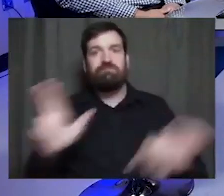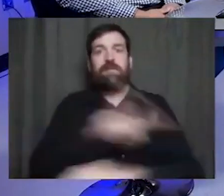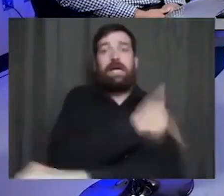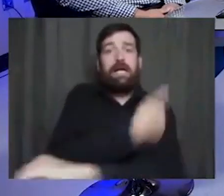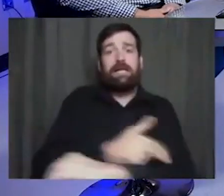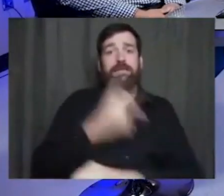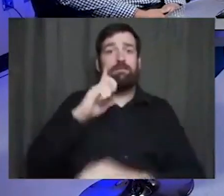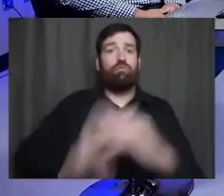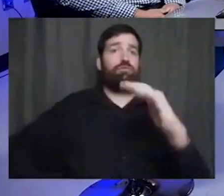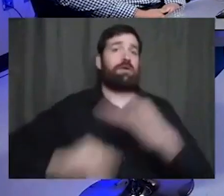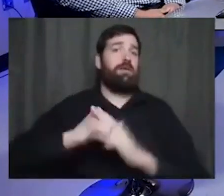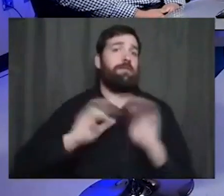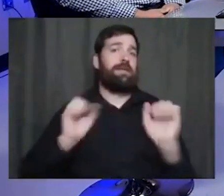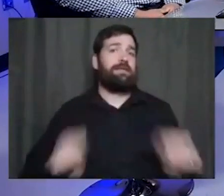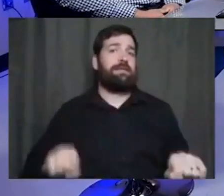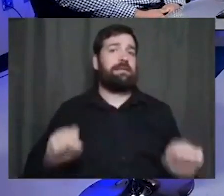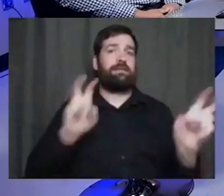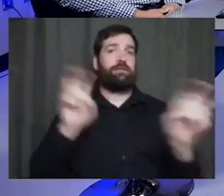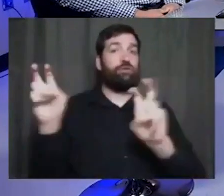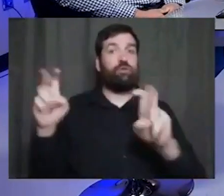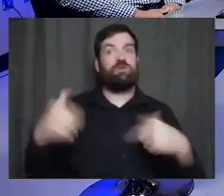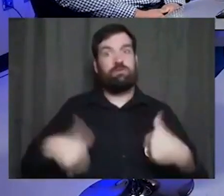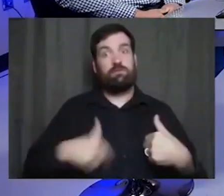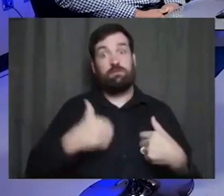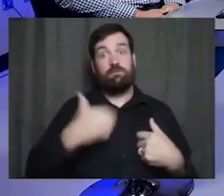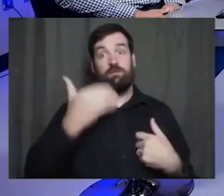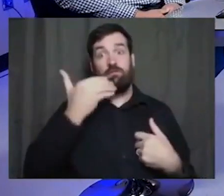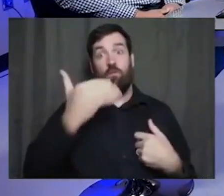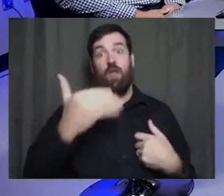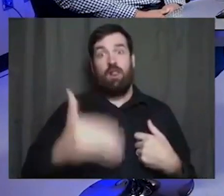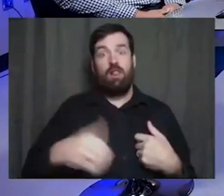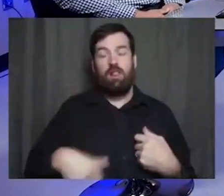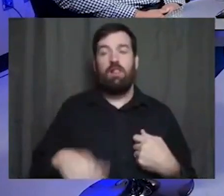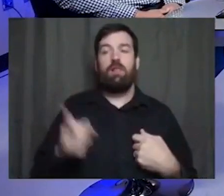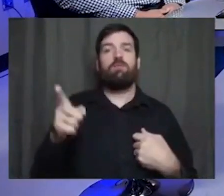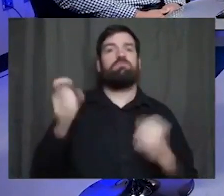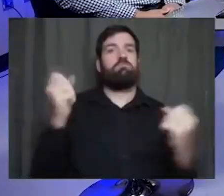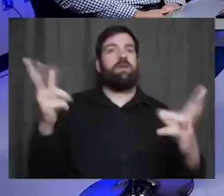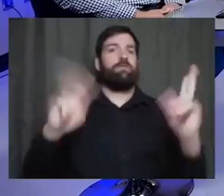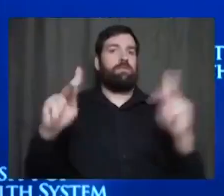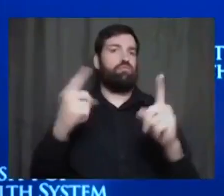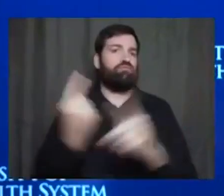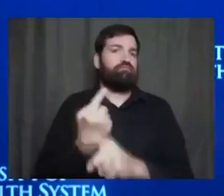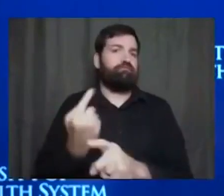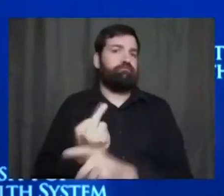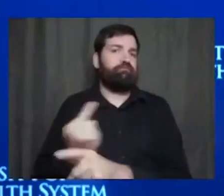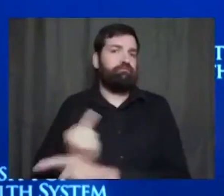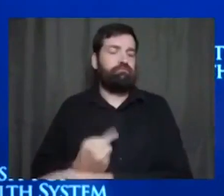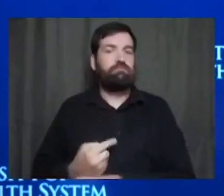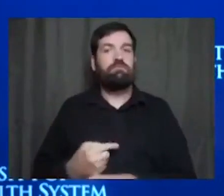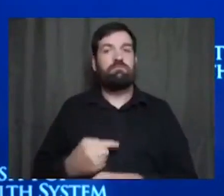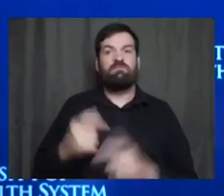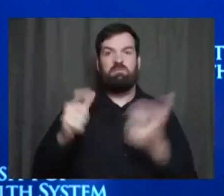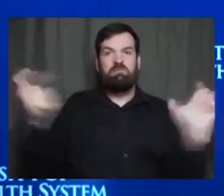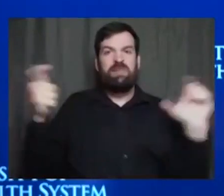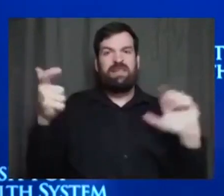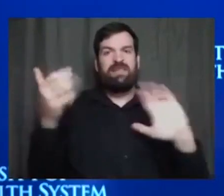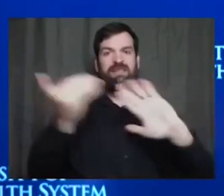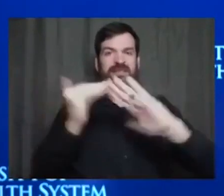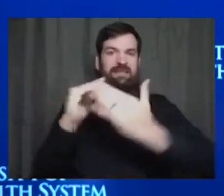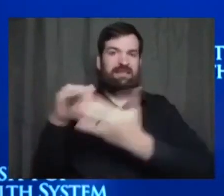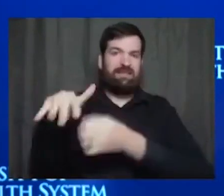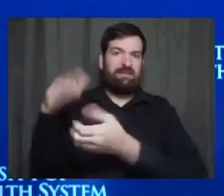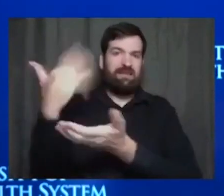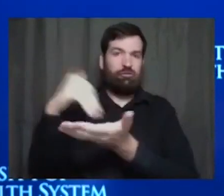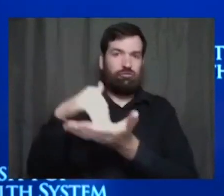have done very well. A lot of people have done the correct things. We know that certainly in the major metropolitan areas, vaccination is